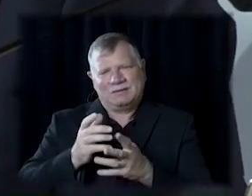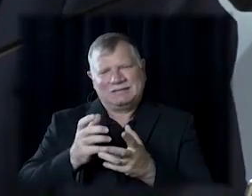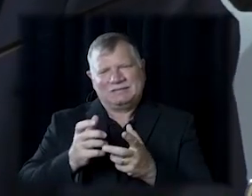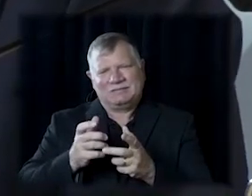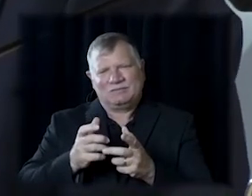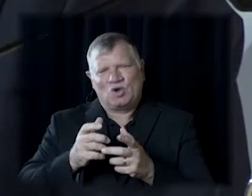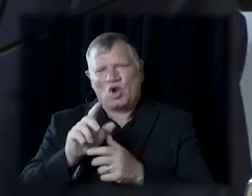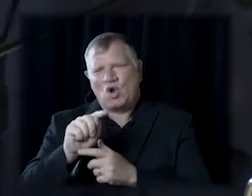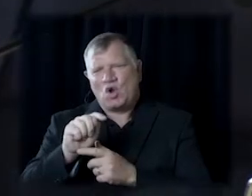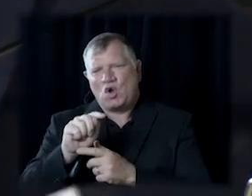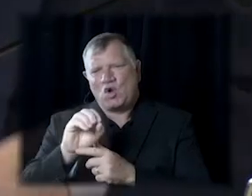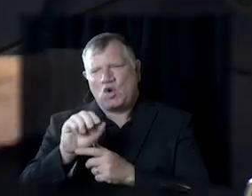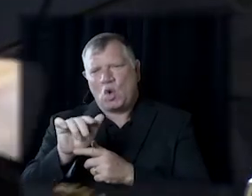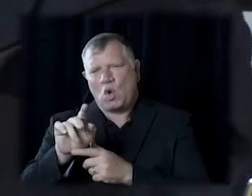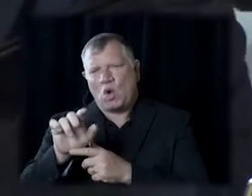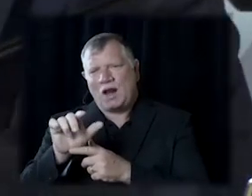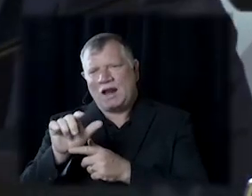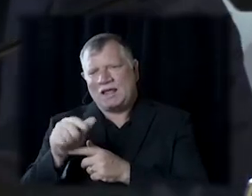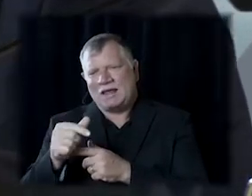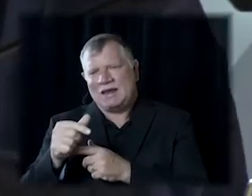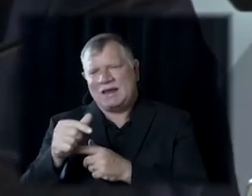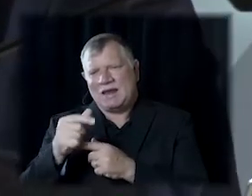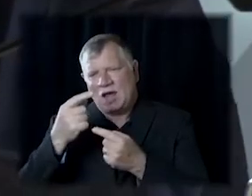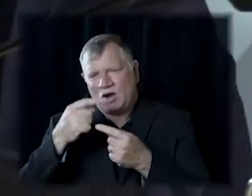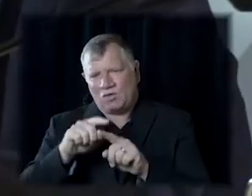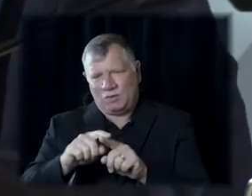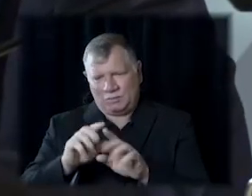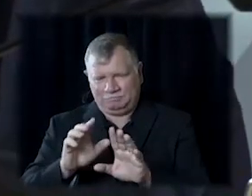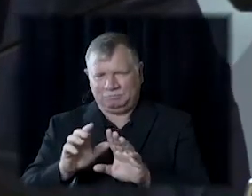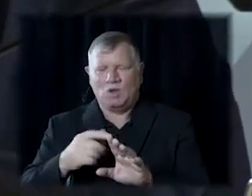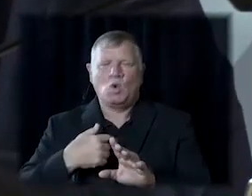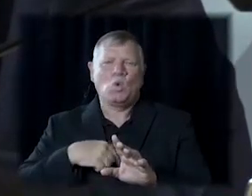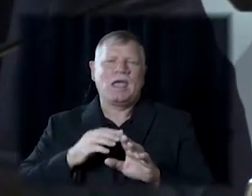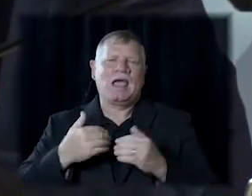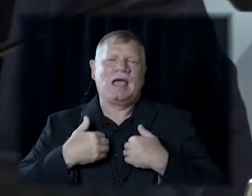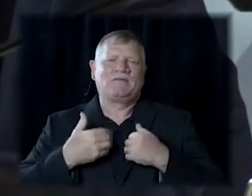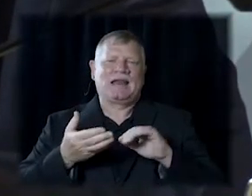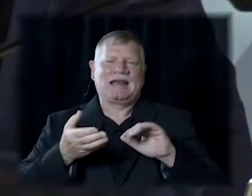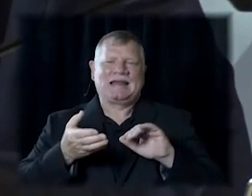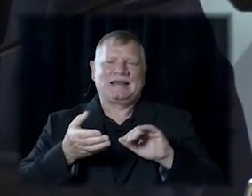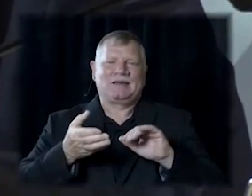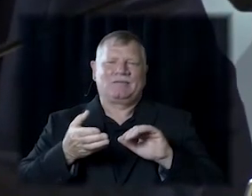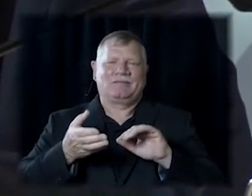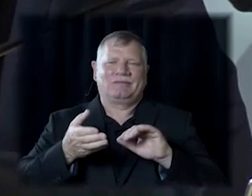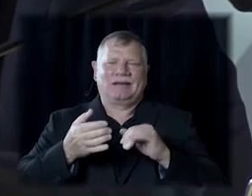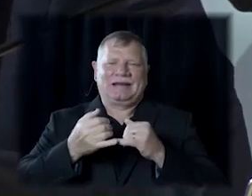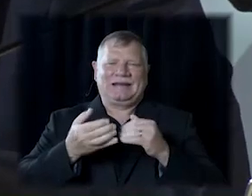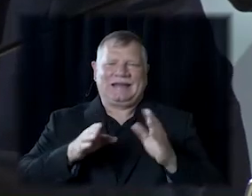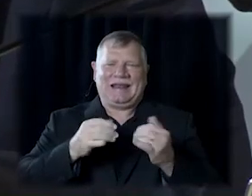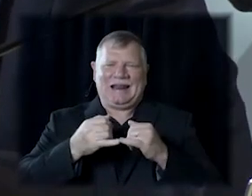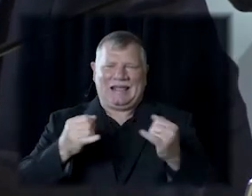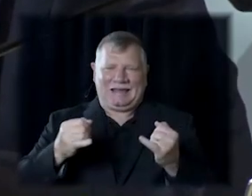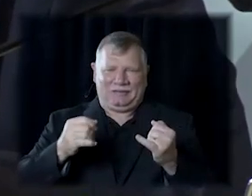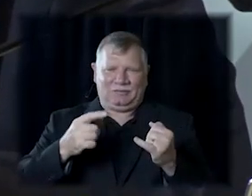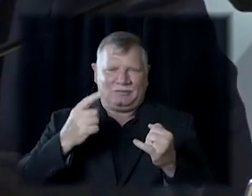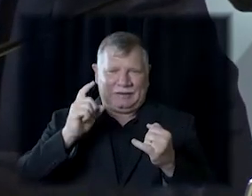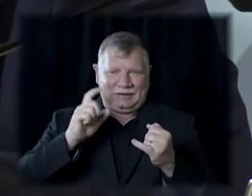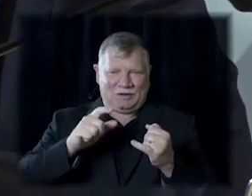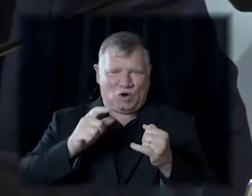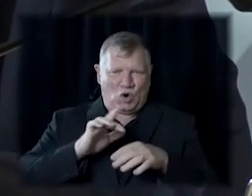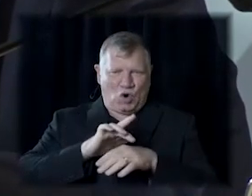what a tolling agreement is. We were faced with a deadline in early May to file these